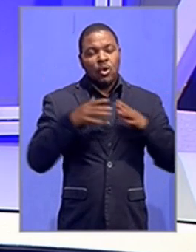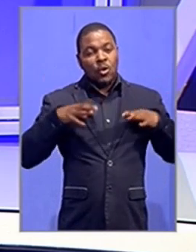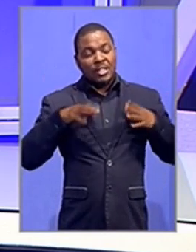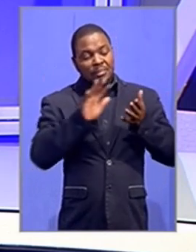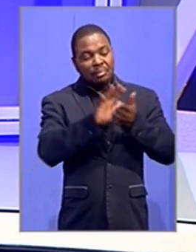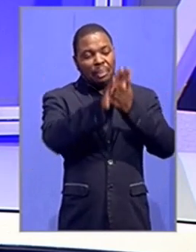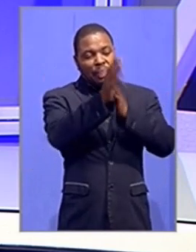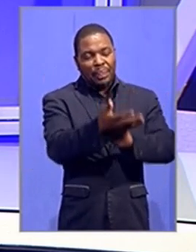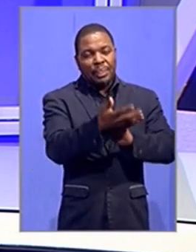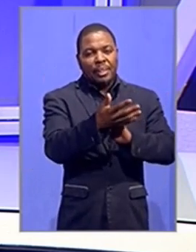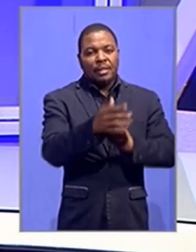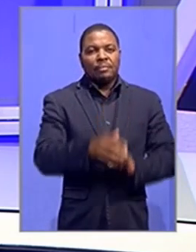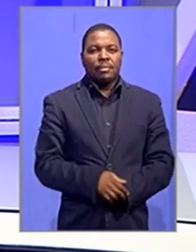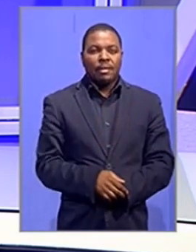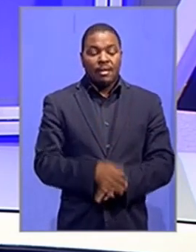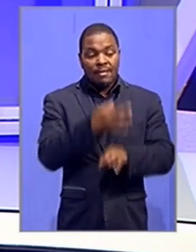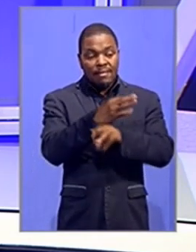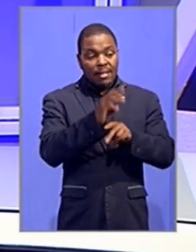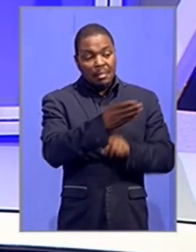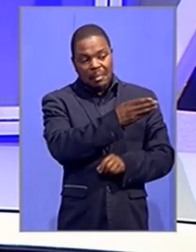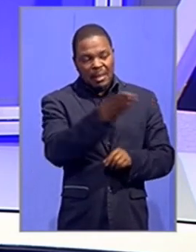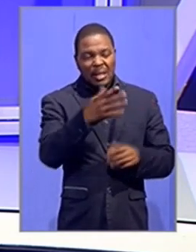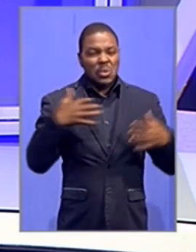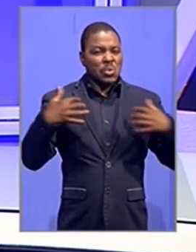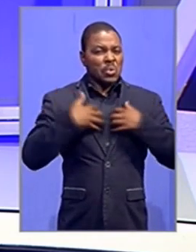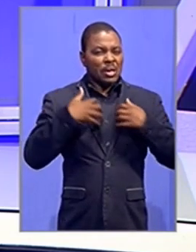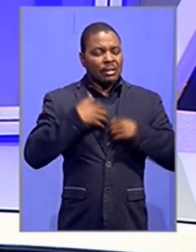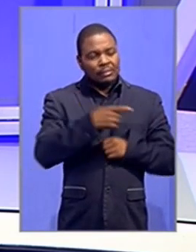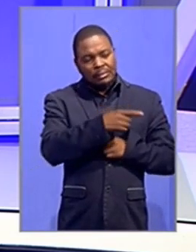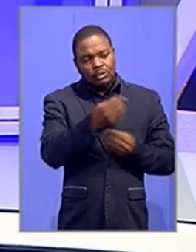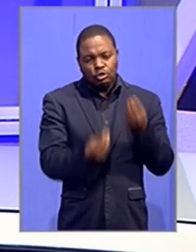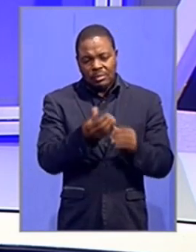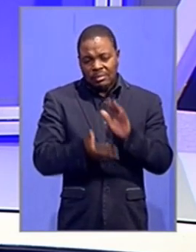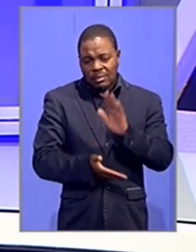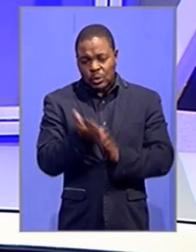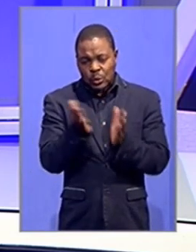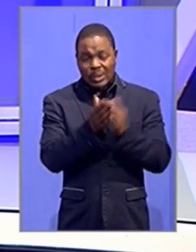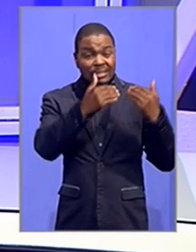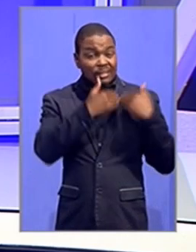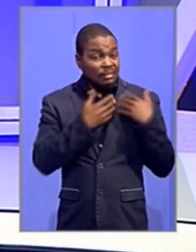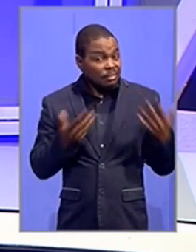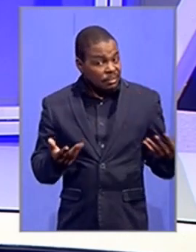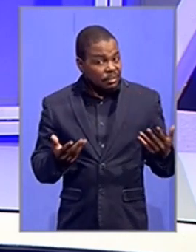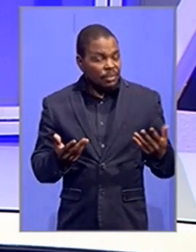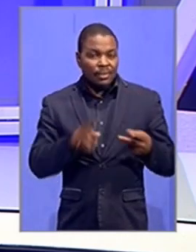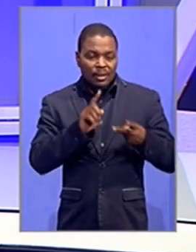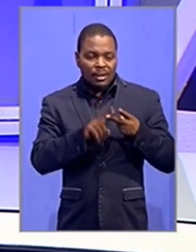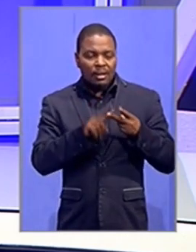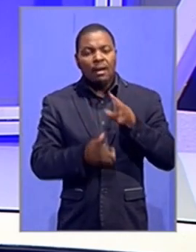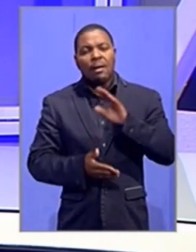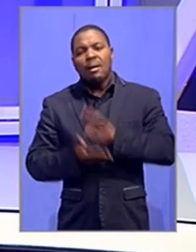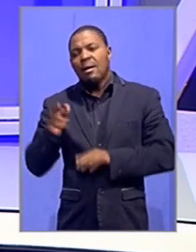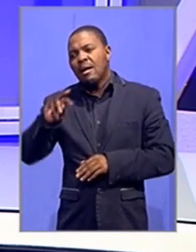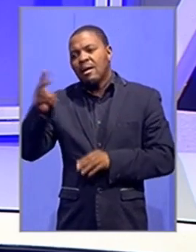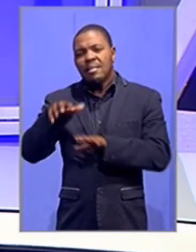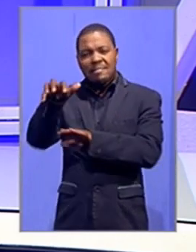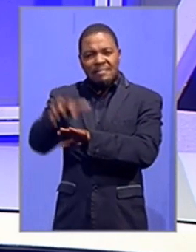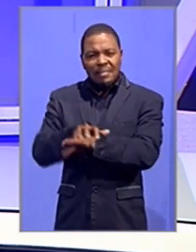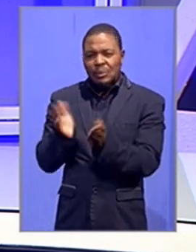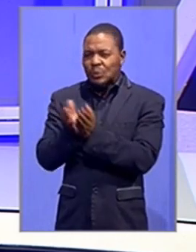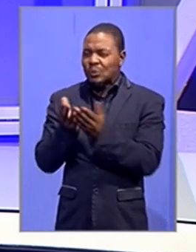khunologo. Batsadi ba tshwenyegile thata ka tshireletsego ya bana ba bona tebang le gore ba ye go tsena sekolo kwa dipolaseng tse di